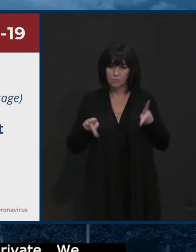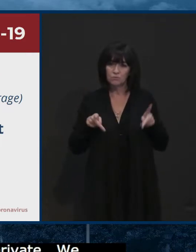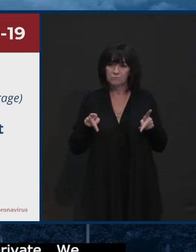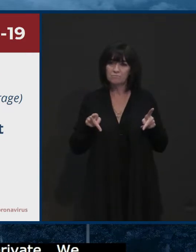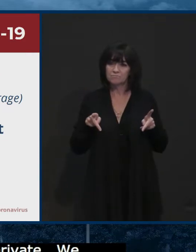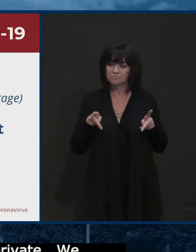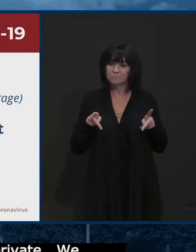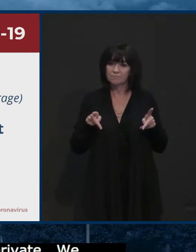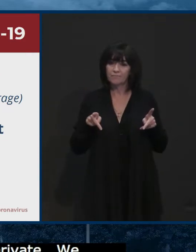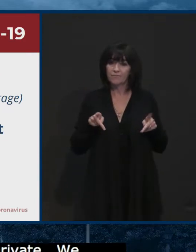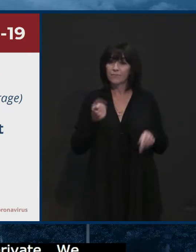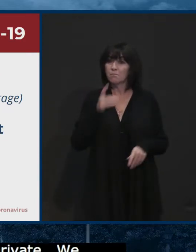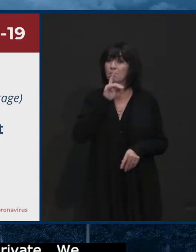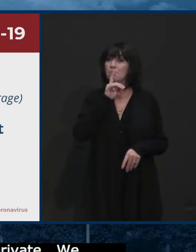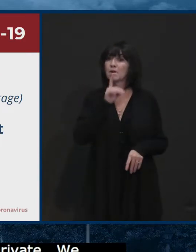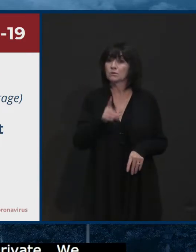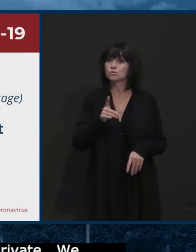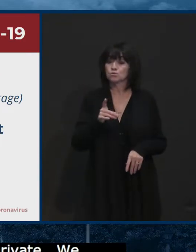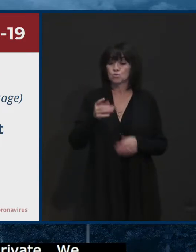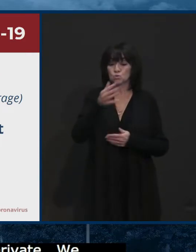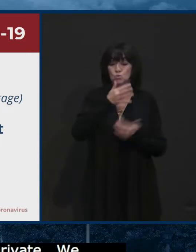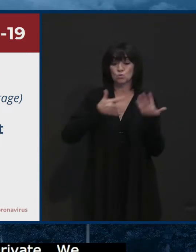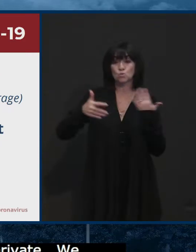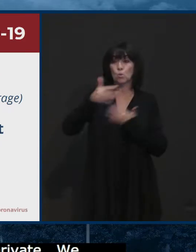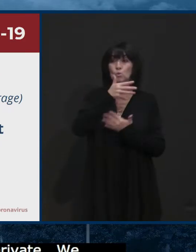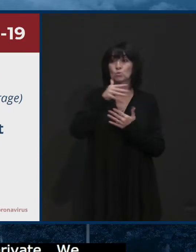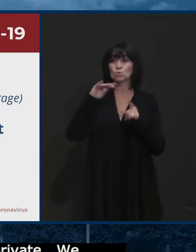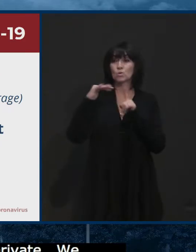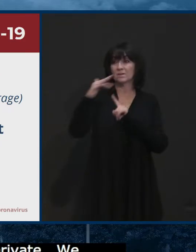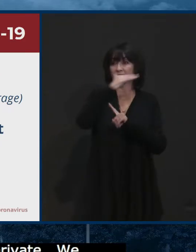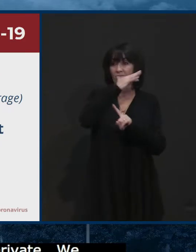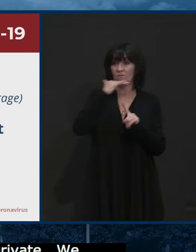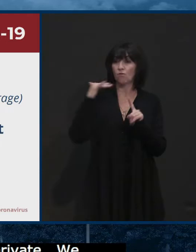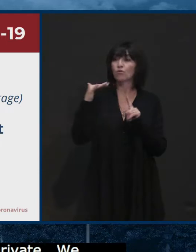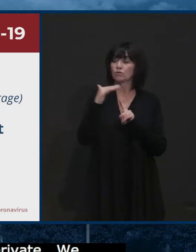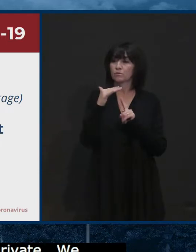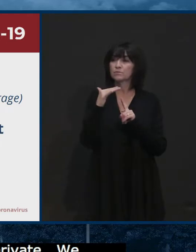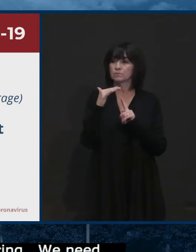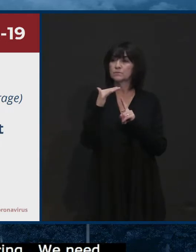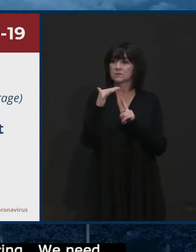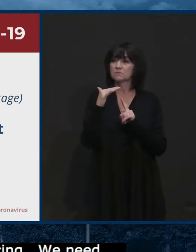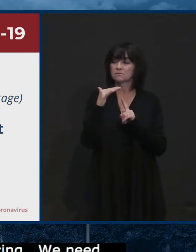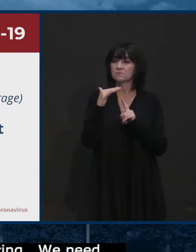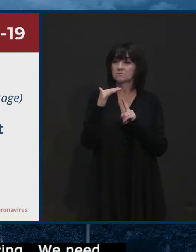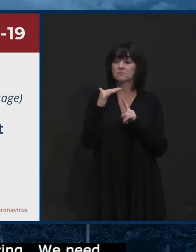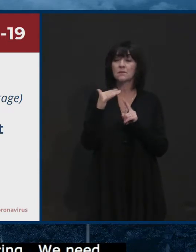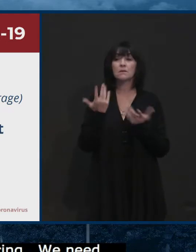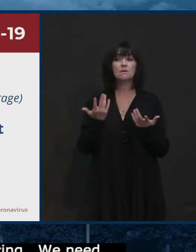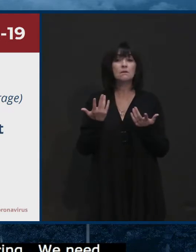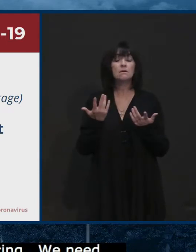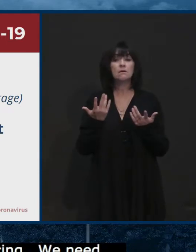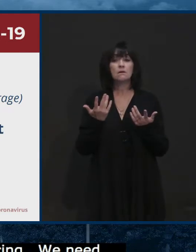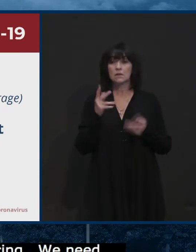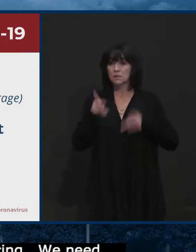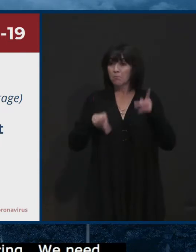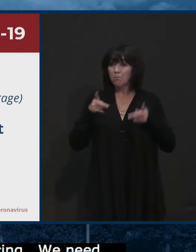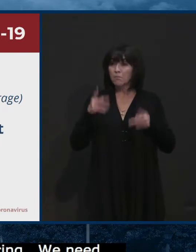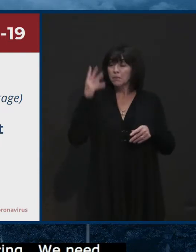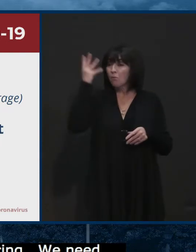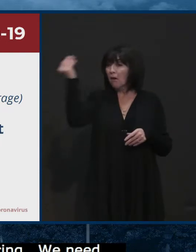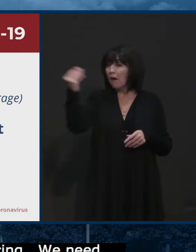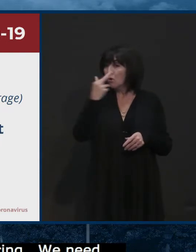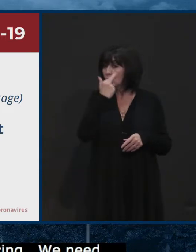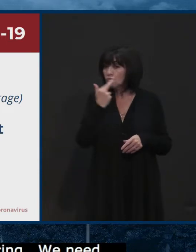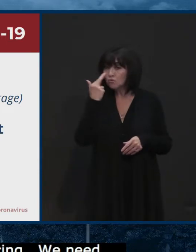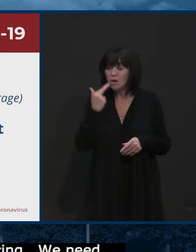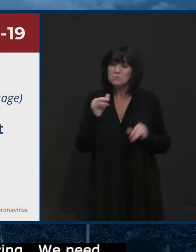monitoring social environments where people go out to, not necessarily go out to a restaurant, but invite people over